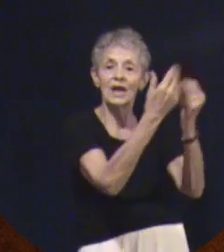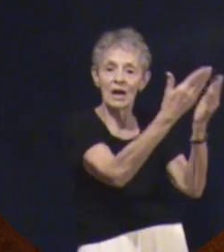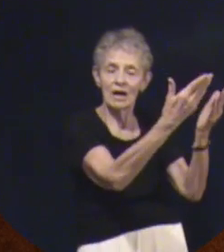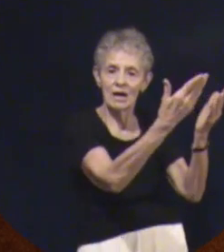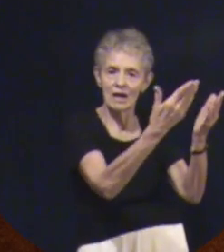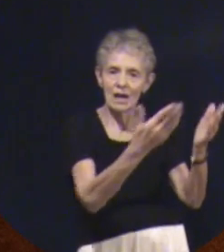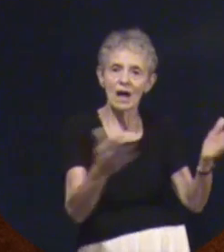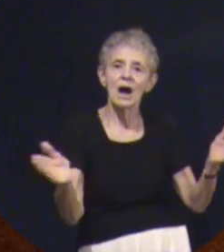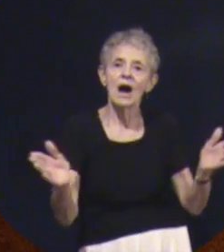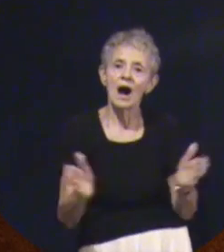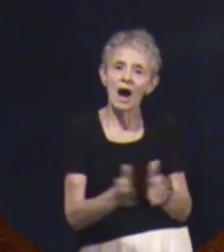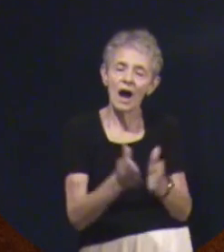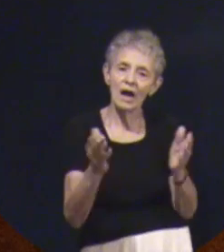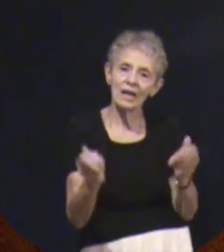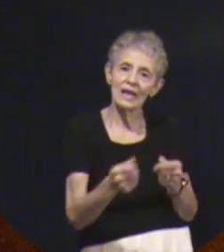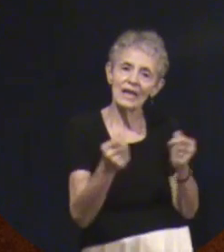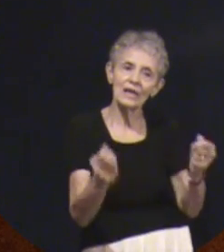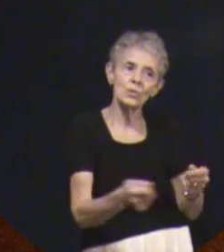alleluia,